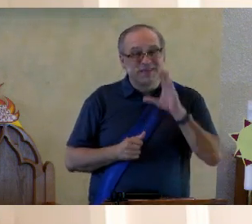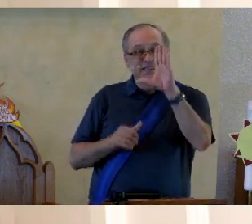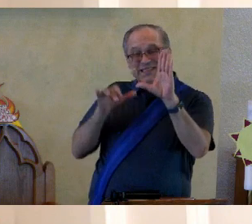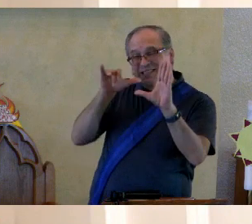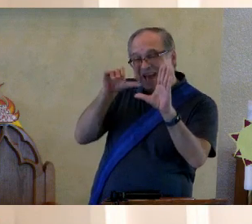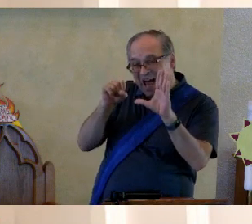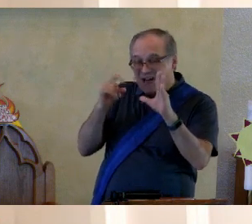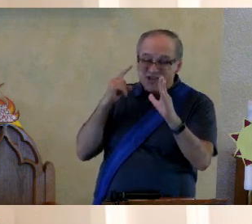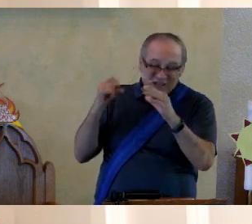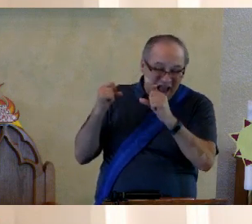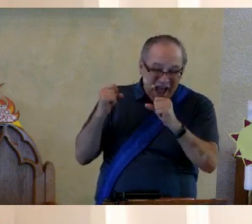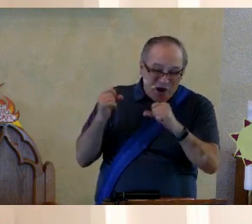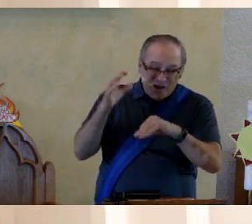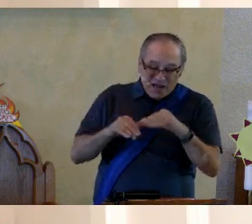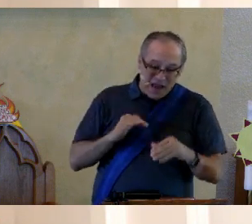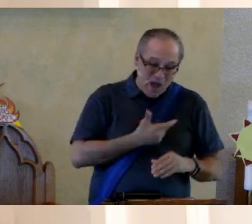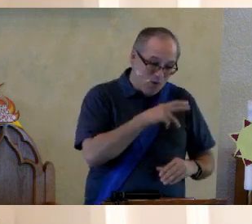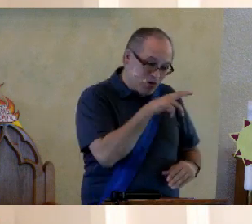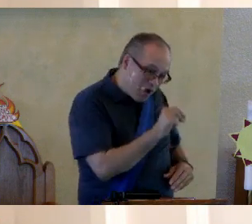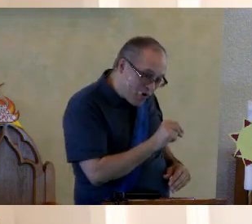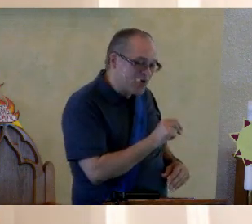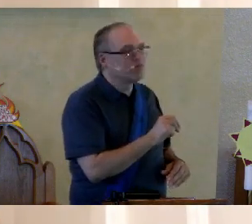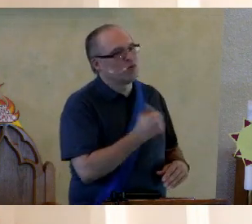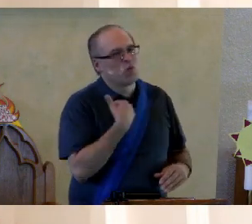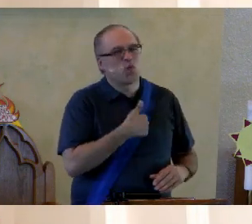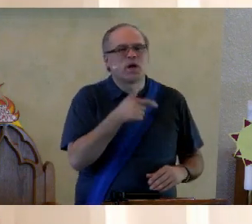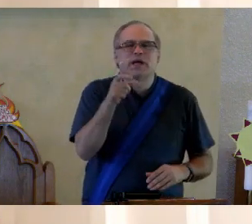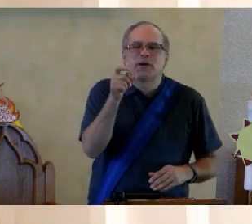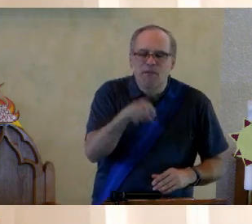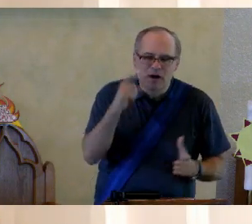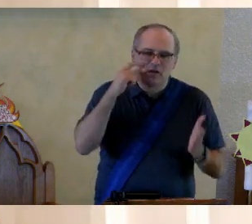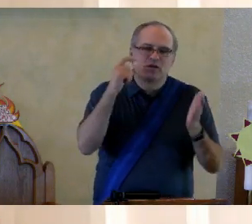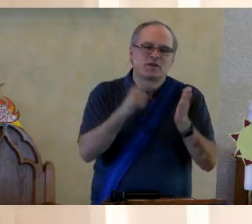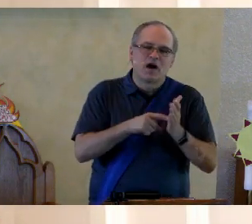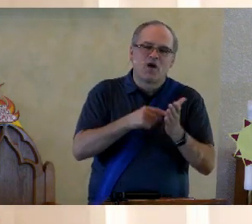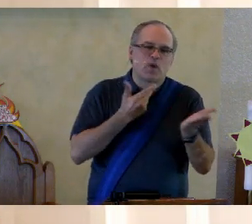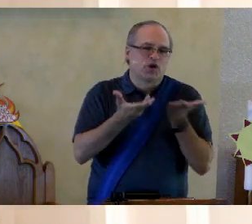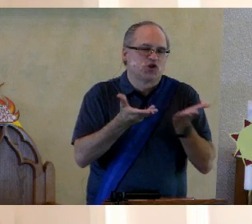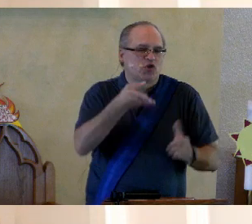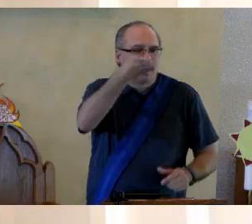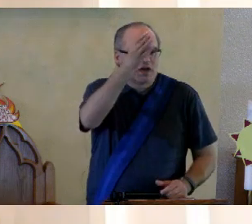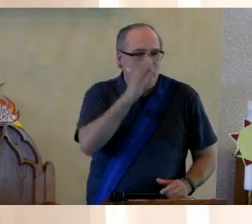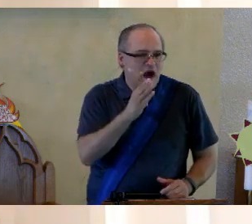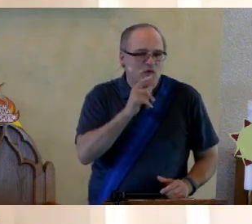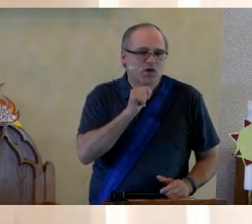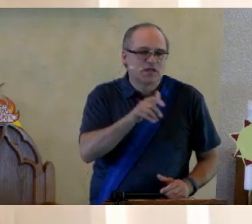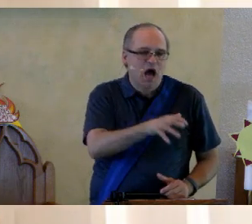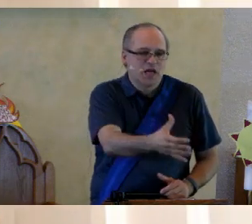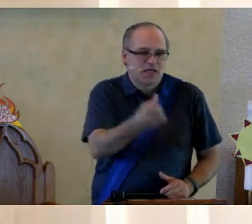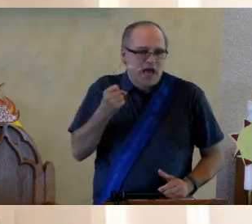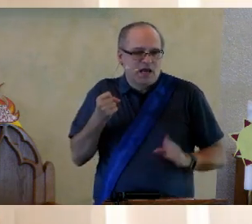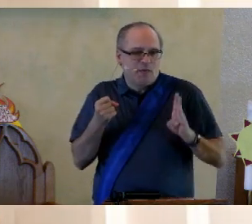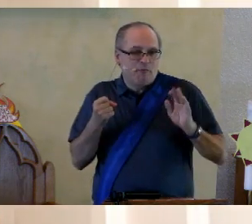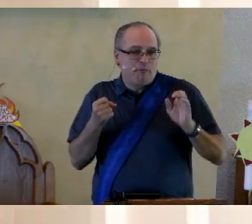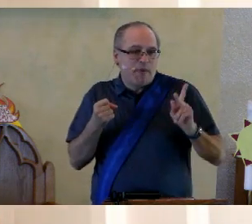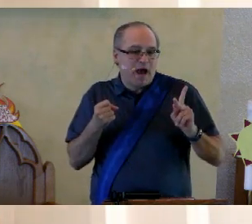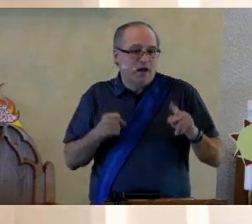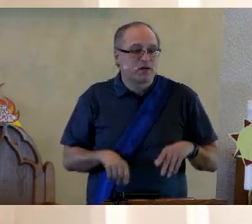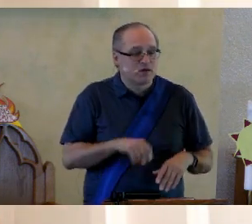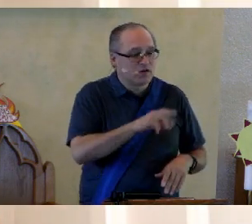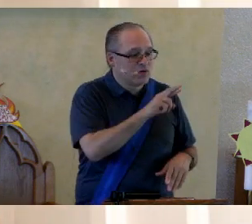our no, first and foremost, we must recognize that we serve a God of no takebacks. Romans 11 and